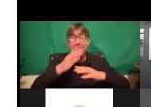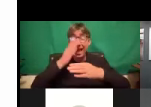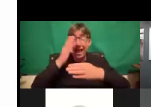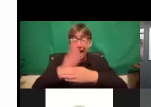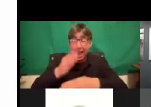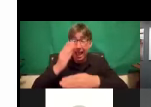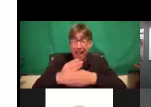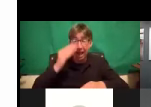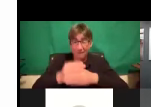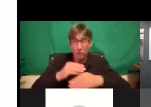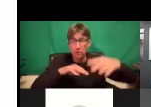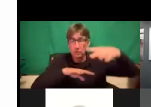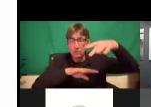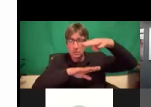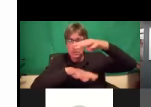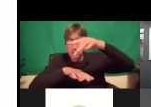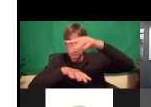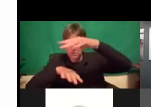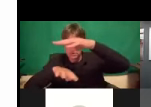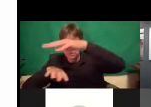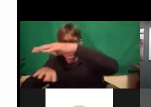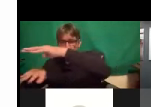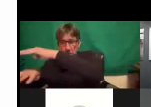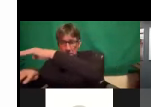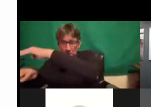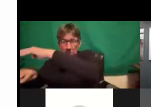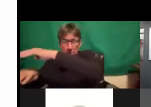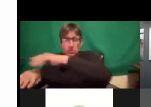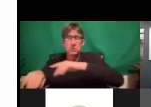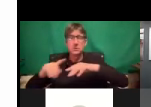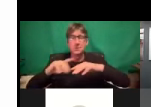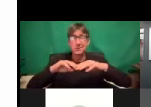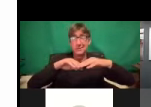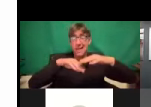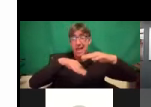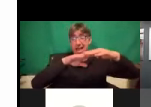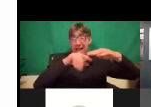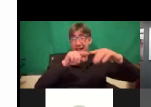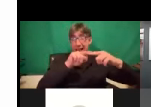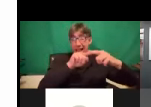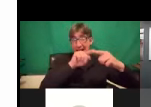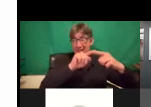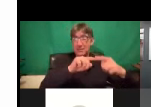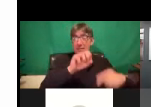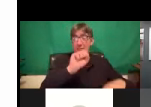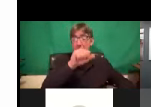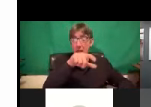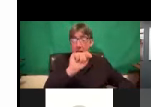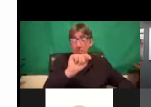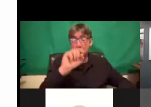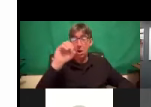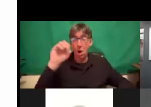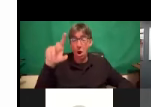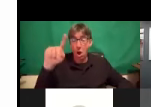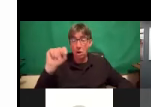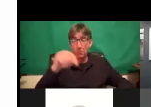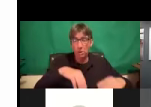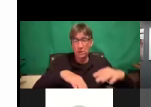So I think the key point here is we're essentially, our high water mark for ridership was essentially September and October of 2020.